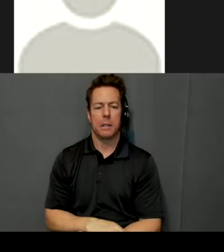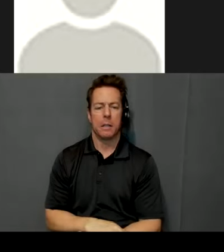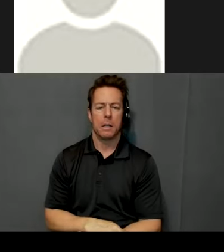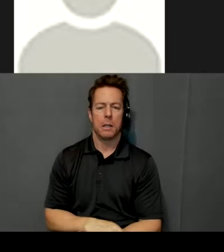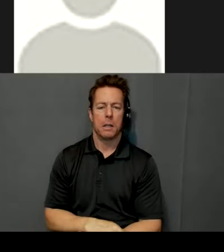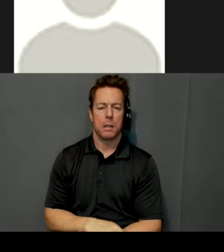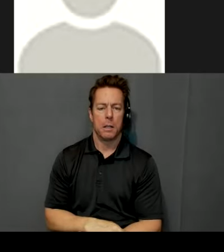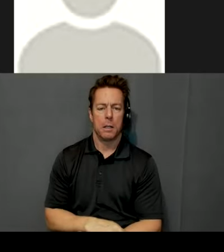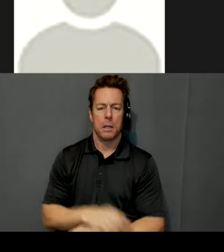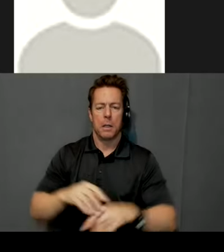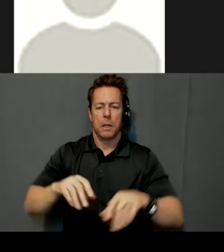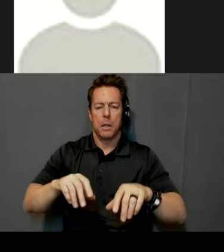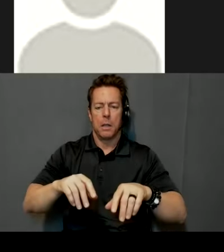Cracked eggs and evergreens.